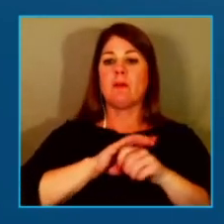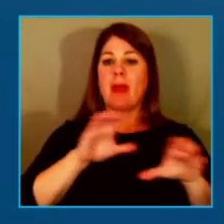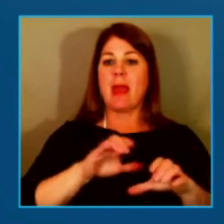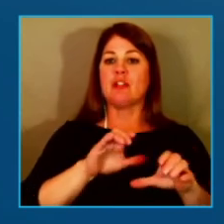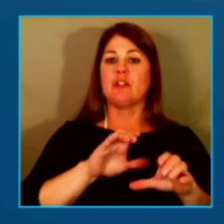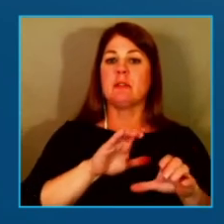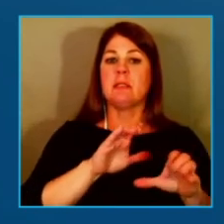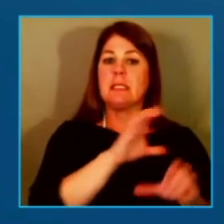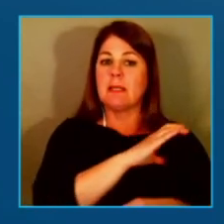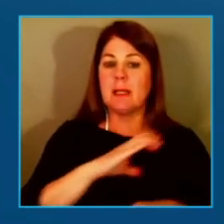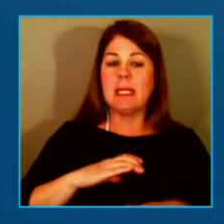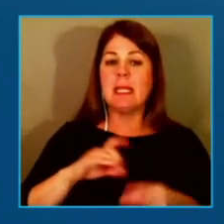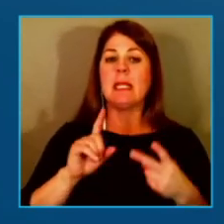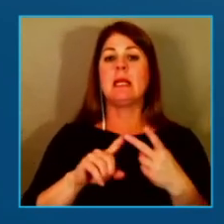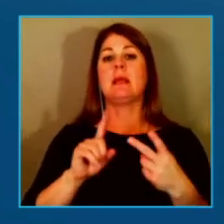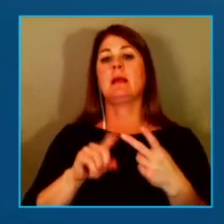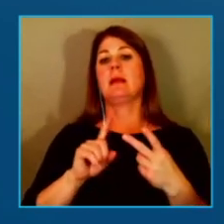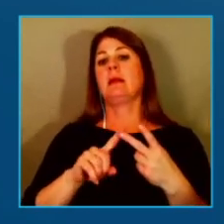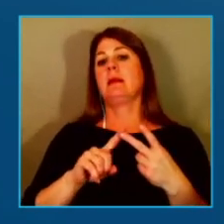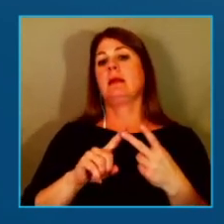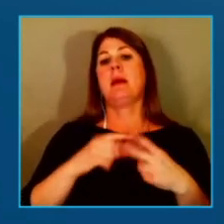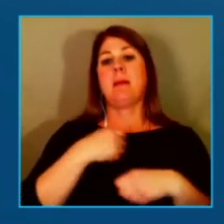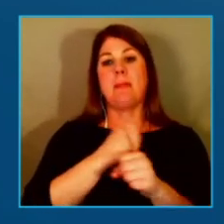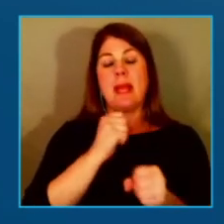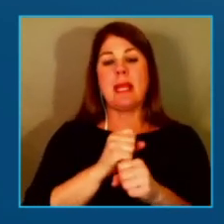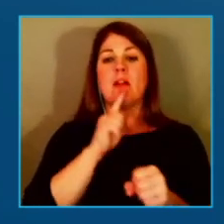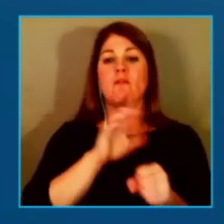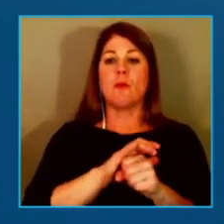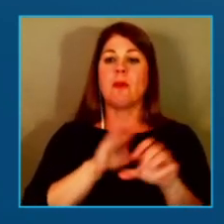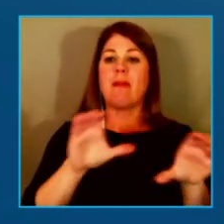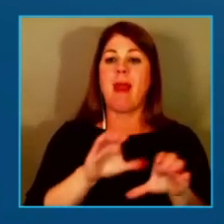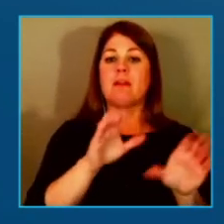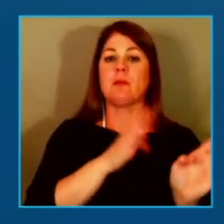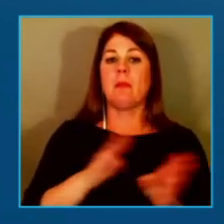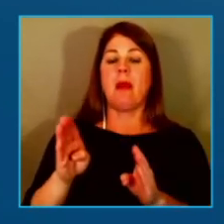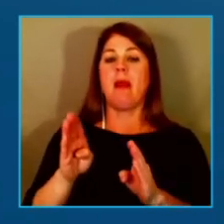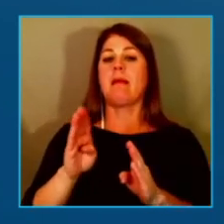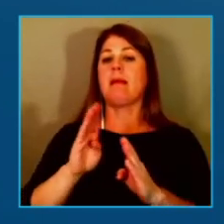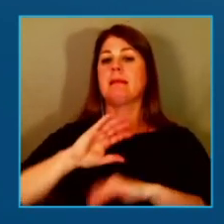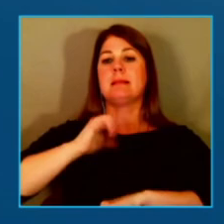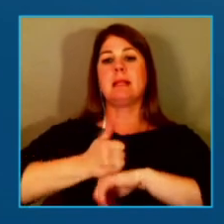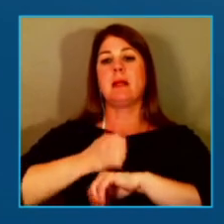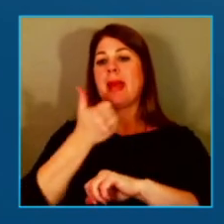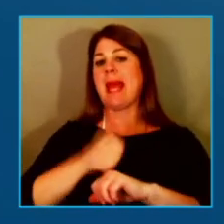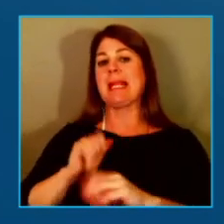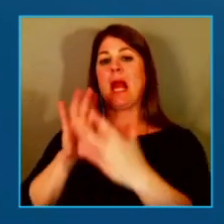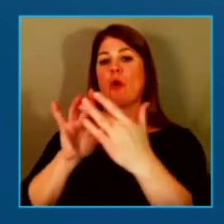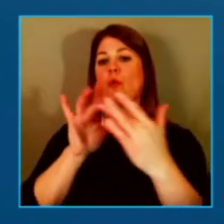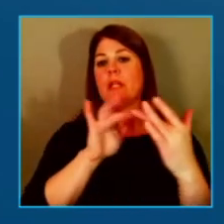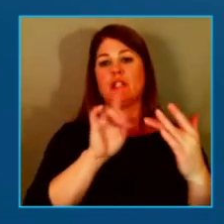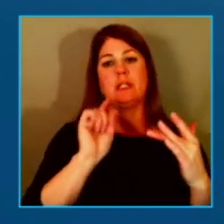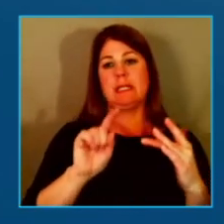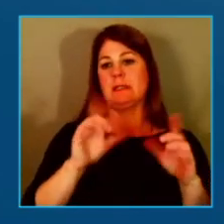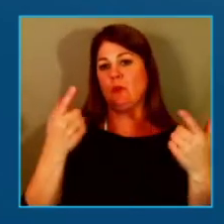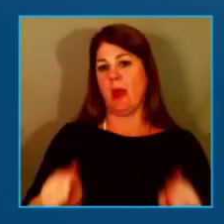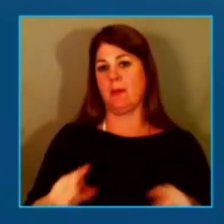the Affirmative Action Plan, and developing any other outreach that needs to go along. So I would just